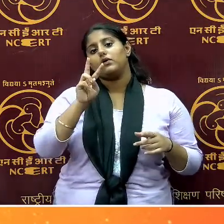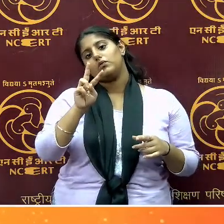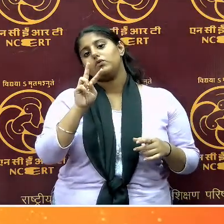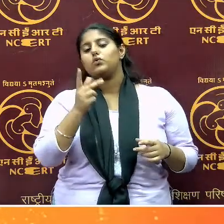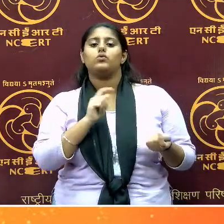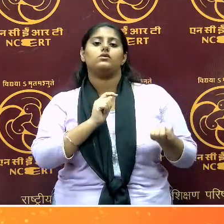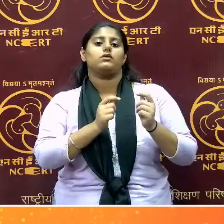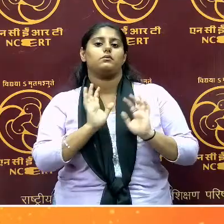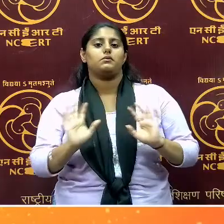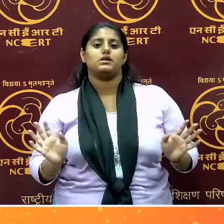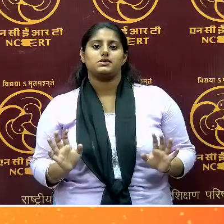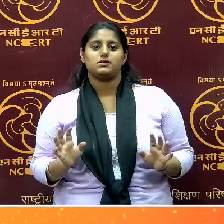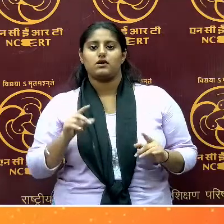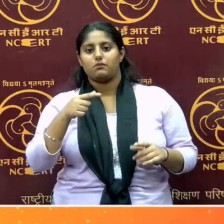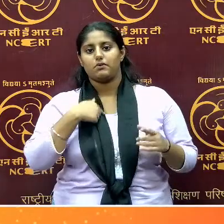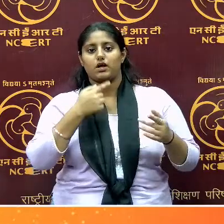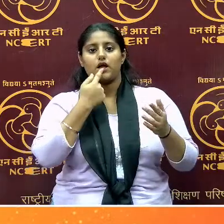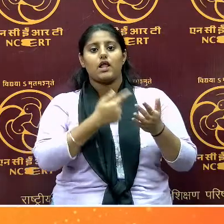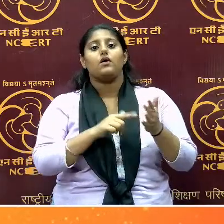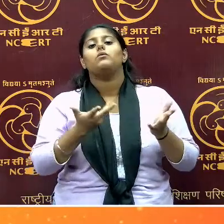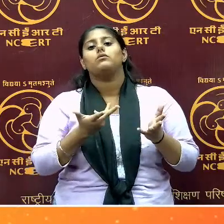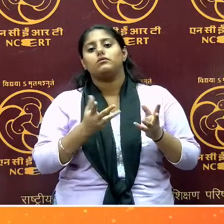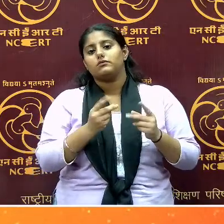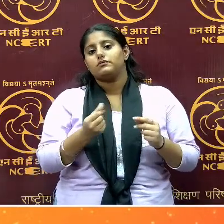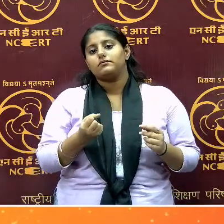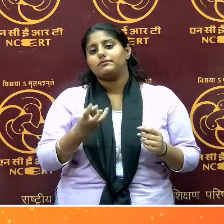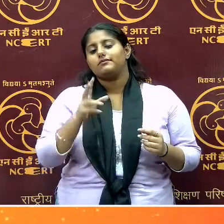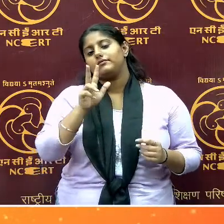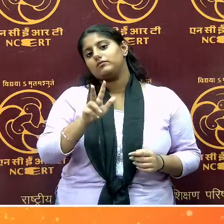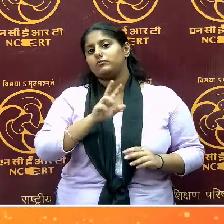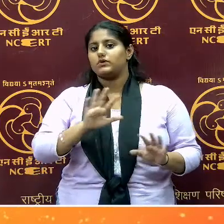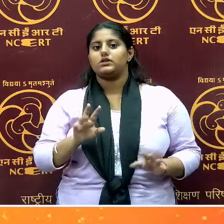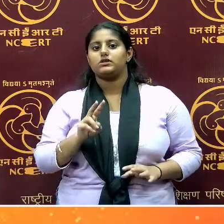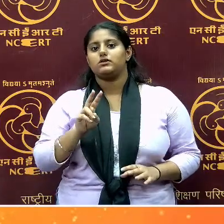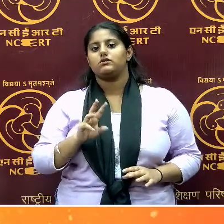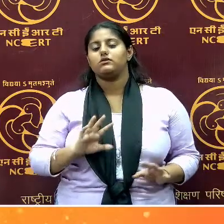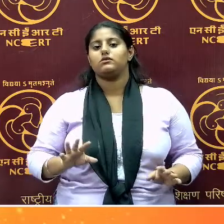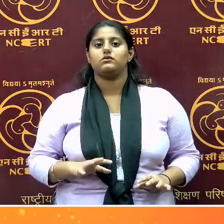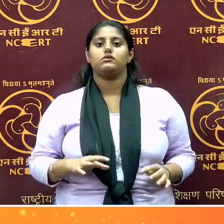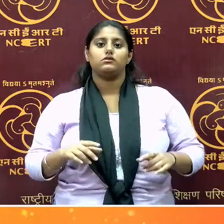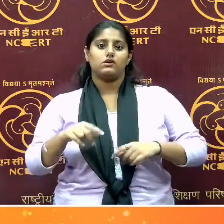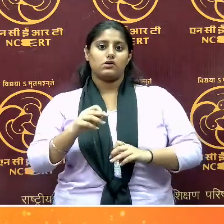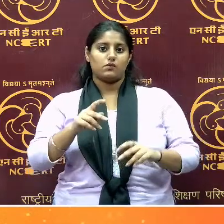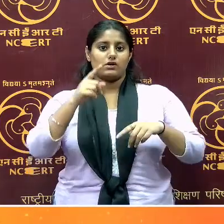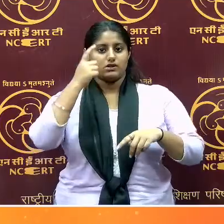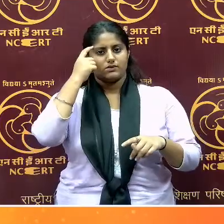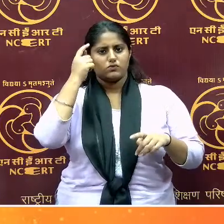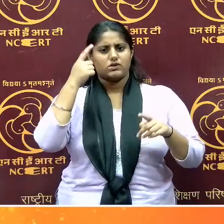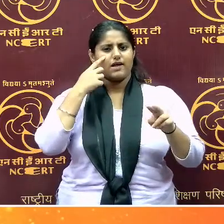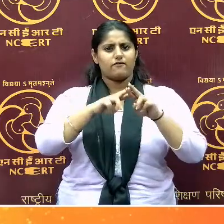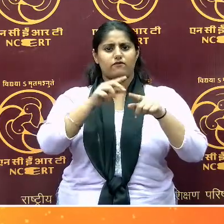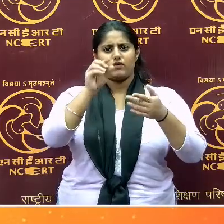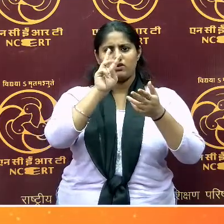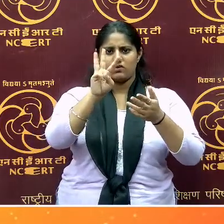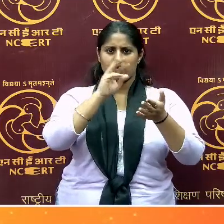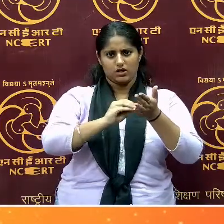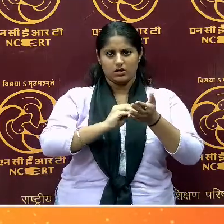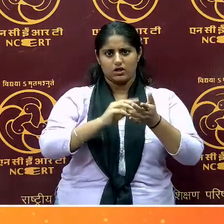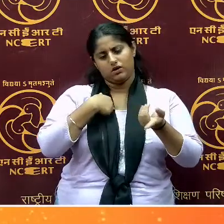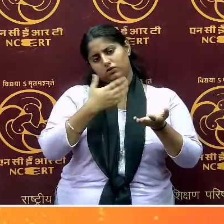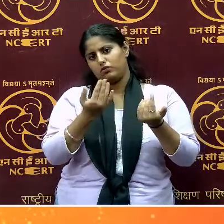2 digits. You are digits. permitted to only interchange 2 digits. Suppose the question was you can change 3 digits, then you could